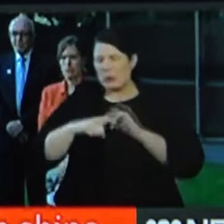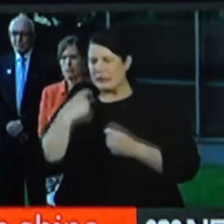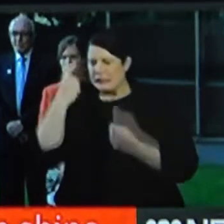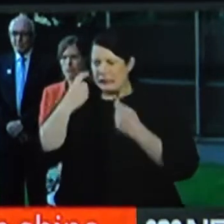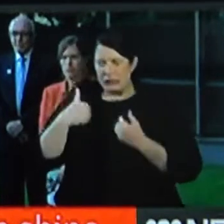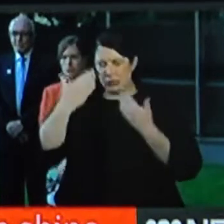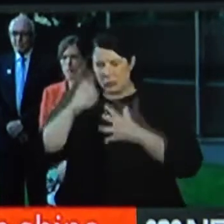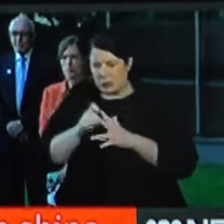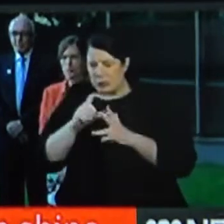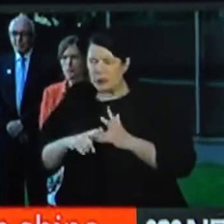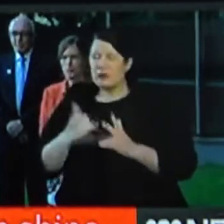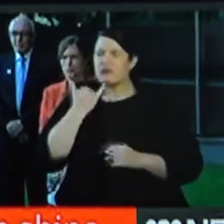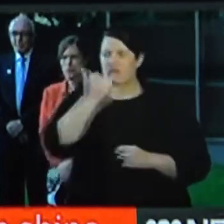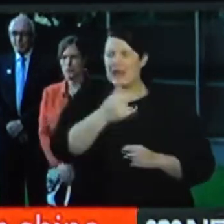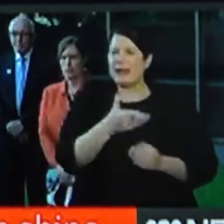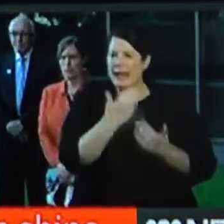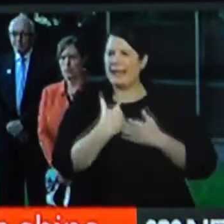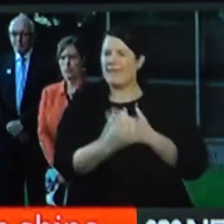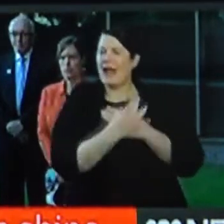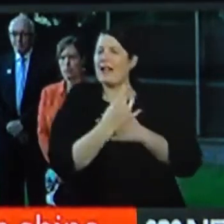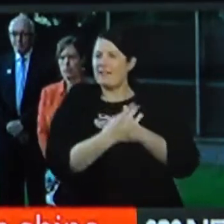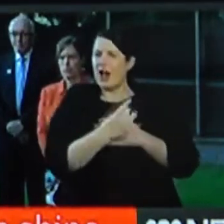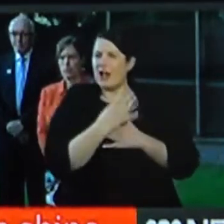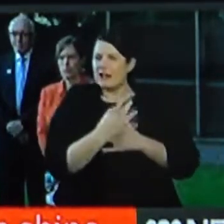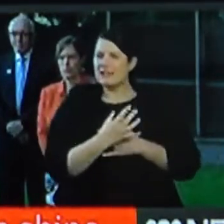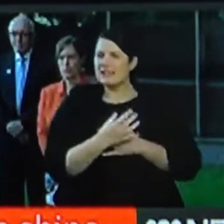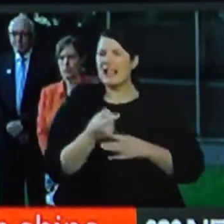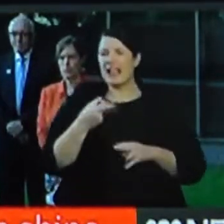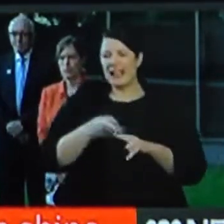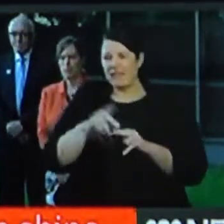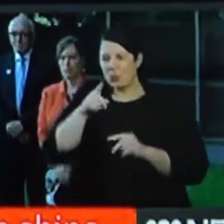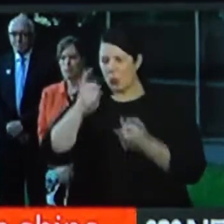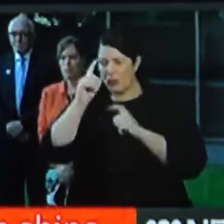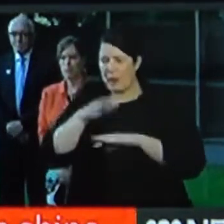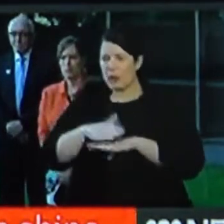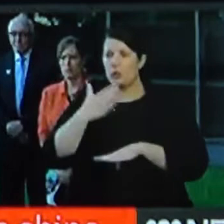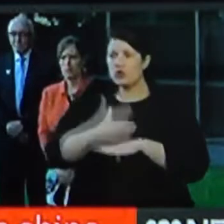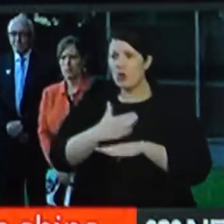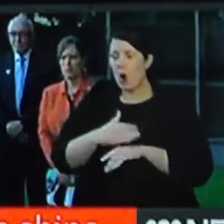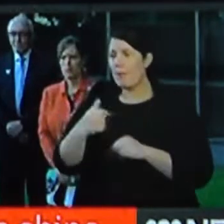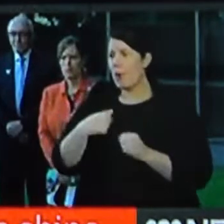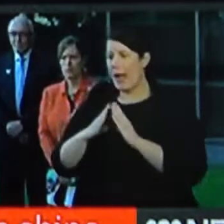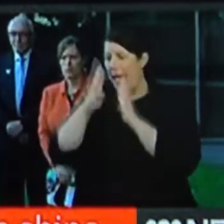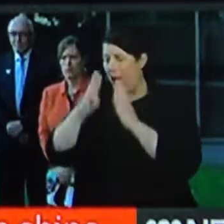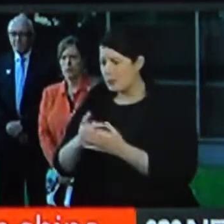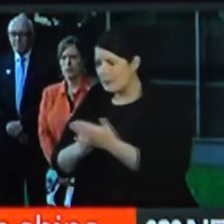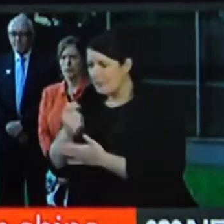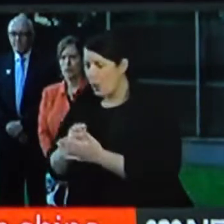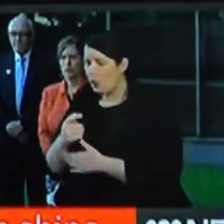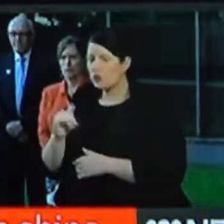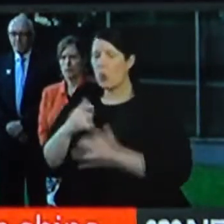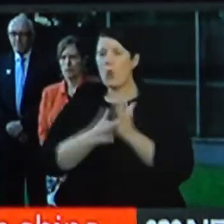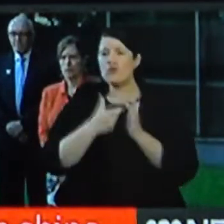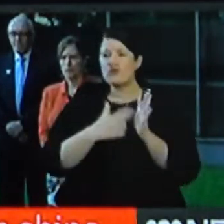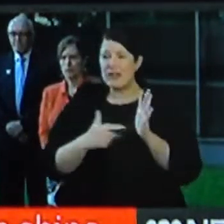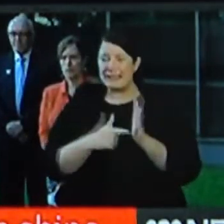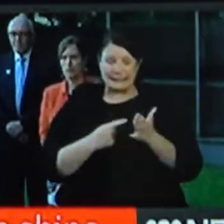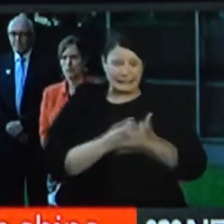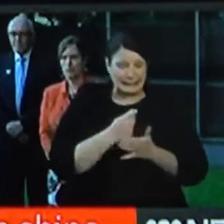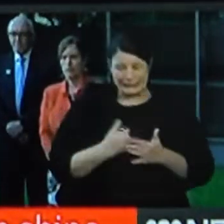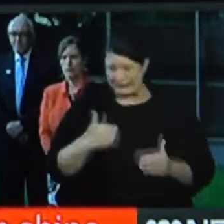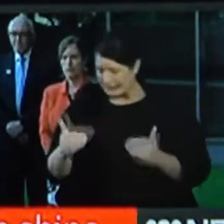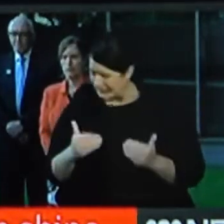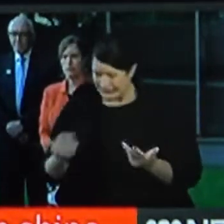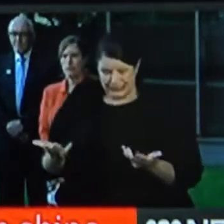if you're a business or someone that's worried about their job, or someone that's worried about paying their mortgage or their rent, that you have someone you